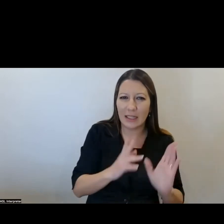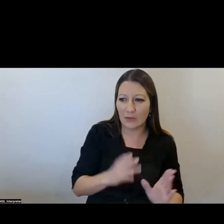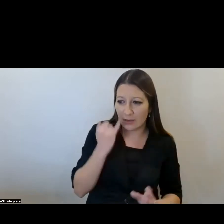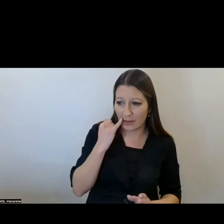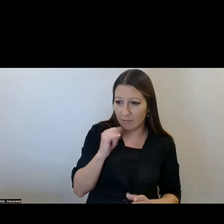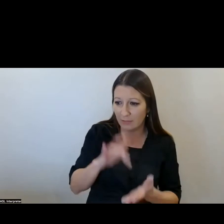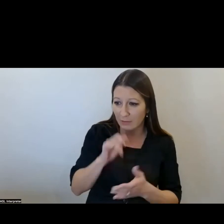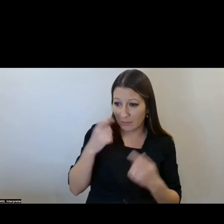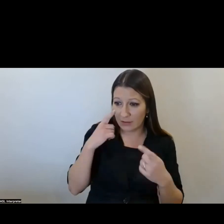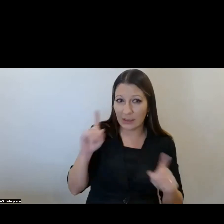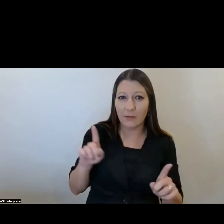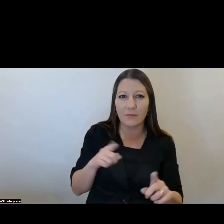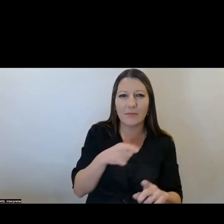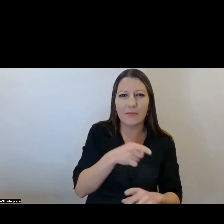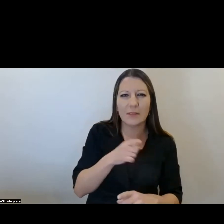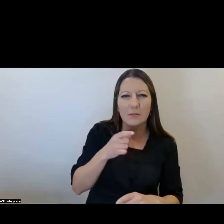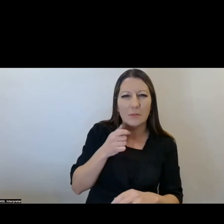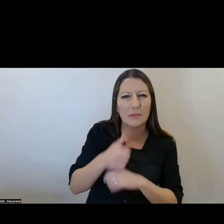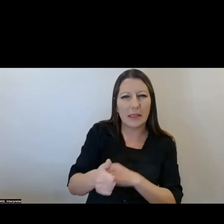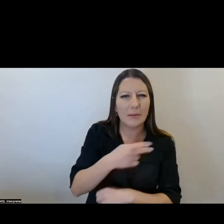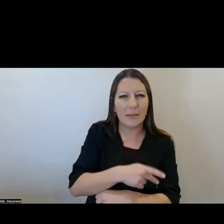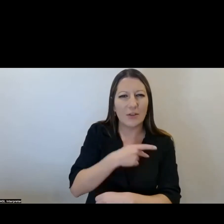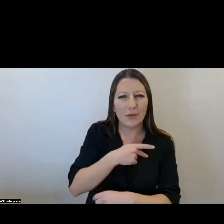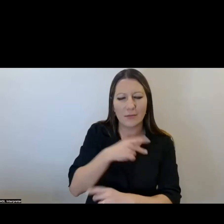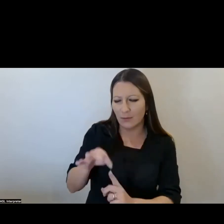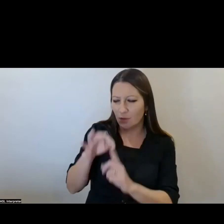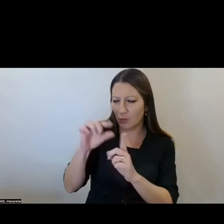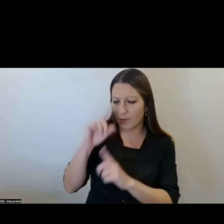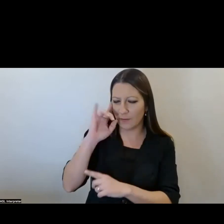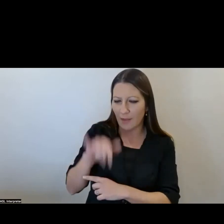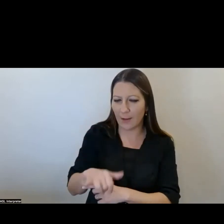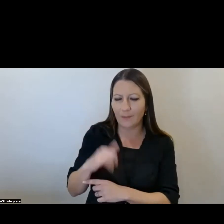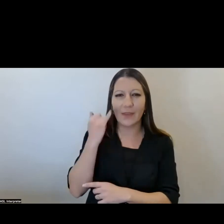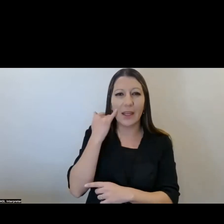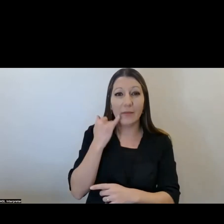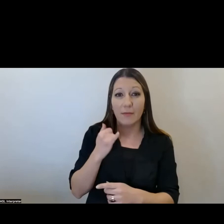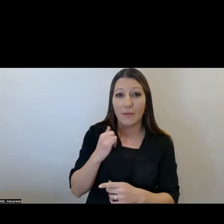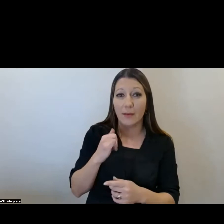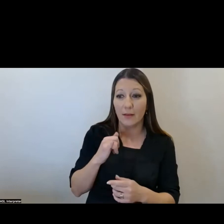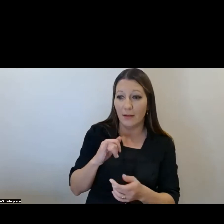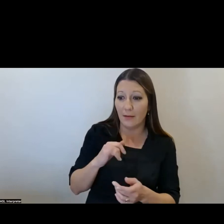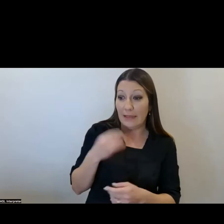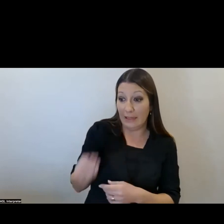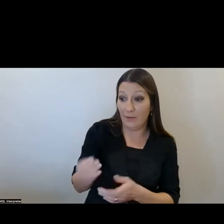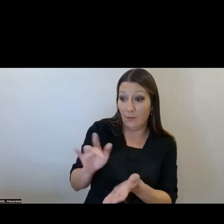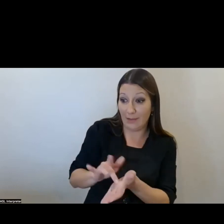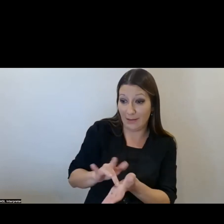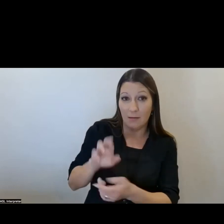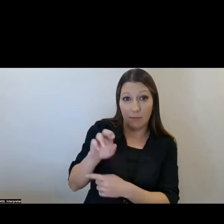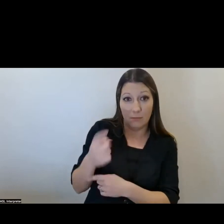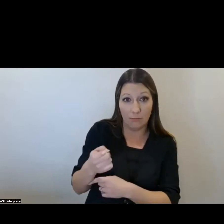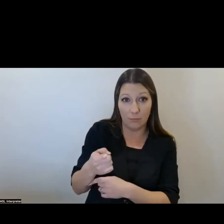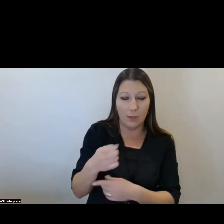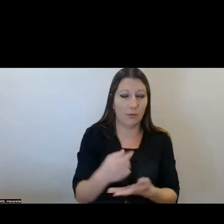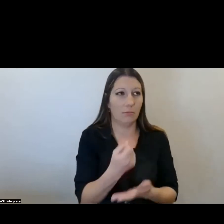What's that? I can't think of the term. If you don't respond well to antidepressants, they have like a term that basically implies like there's something wrong